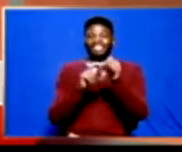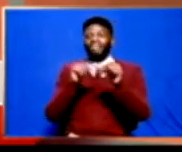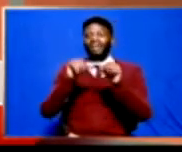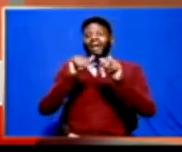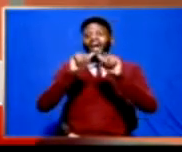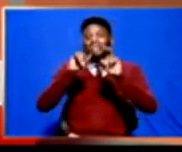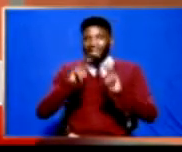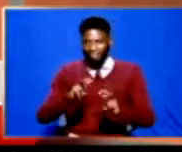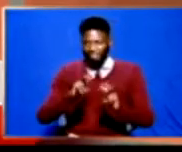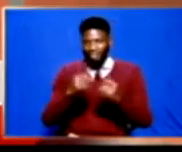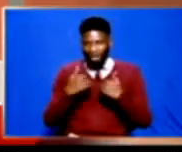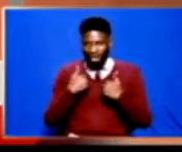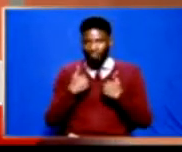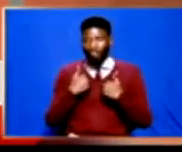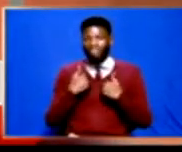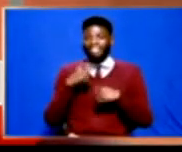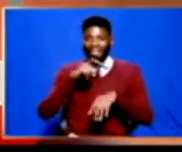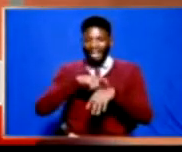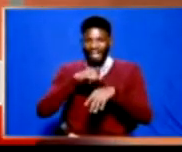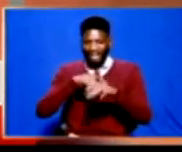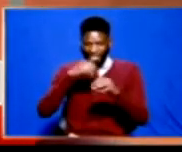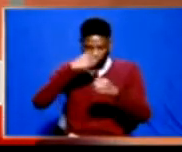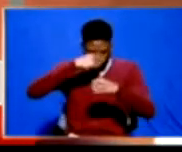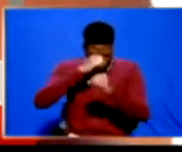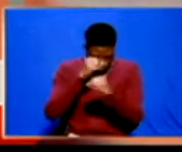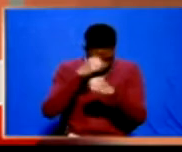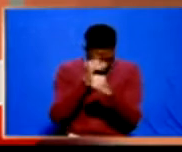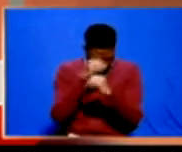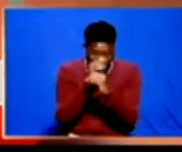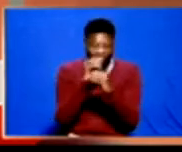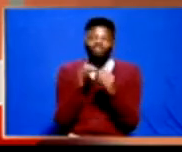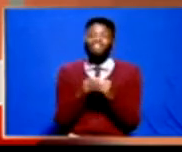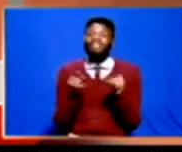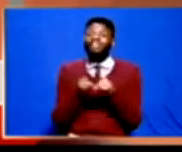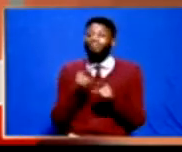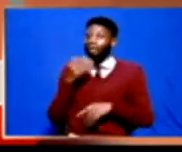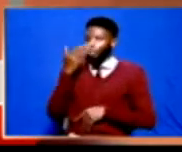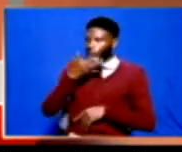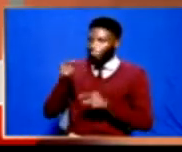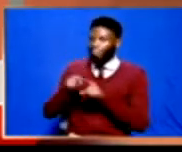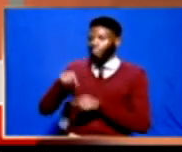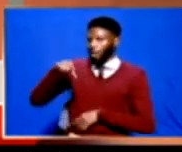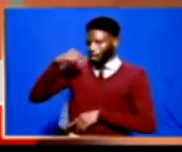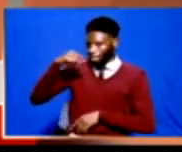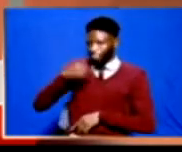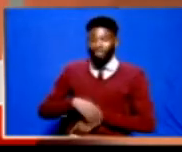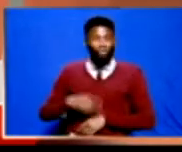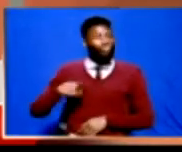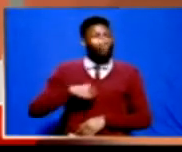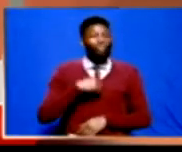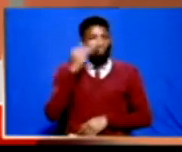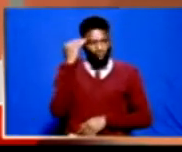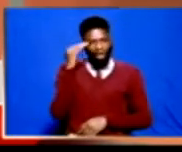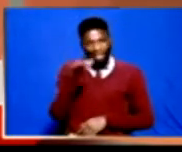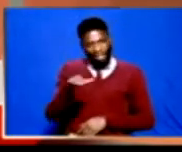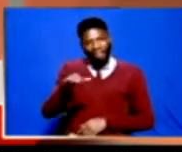we call exploration or prospecting. Now, this is the case also when it comes to oil and gas. Like the country, we have always known there are certain zones that are